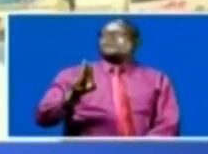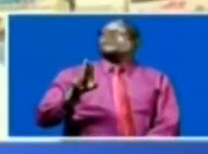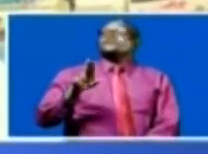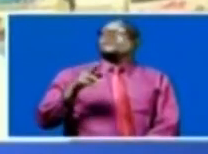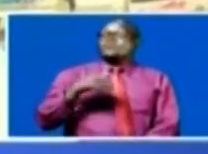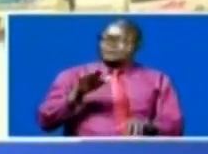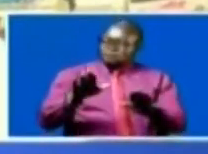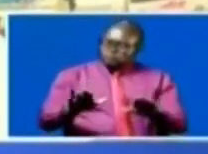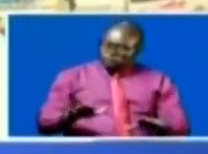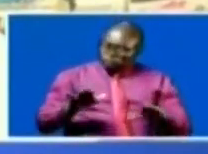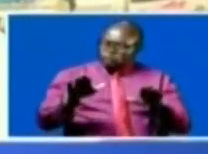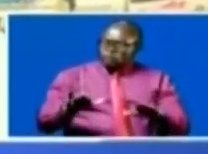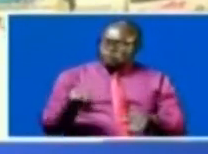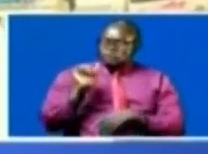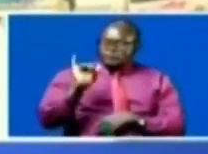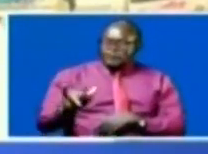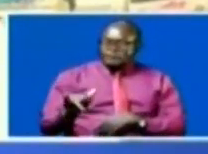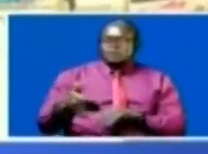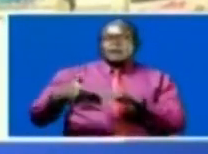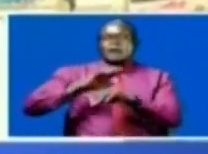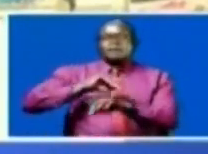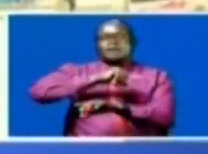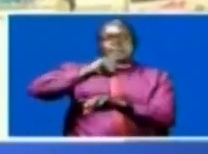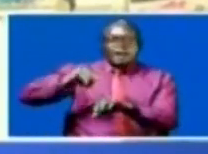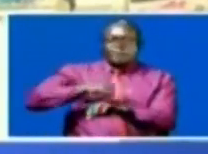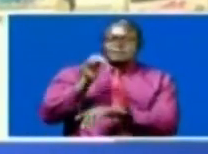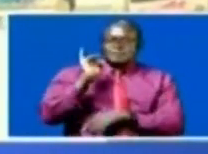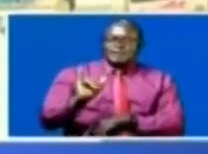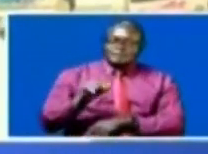minimal speed so that it covers the hours you will have